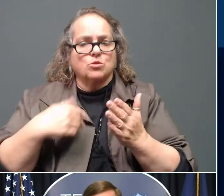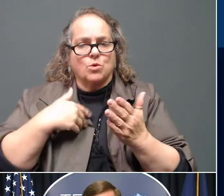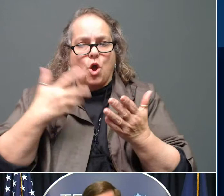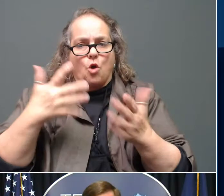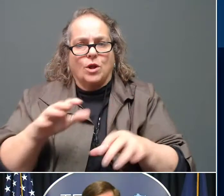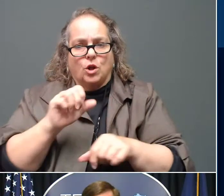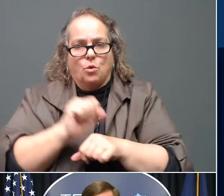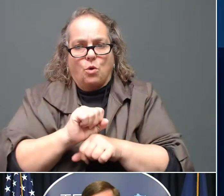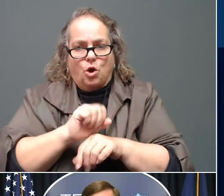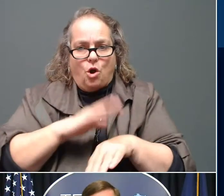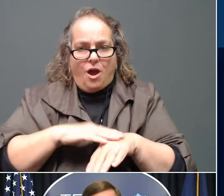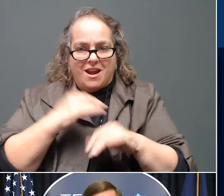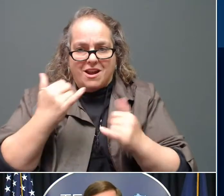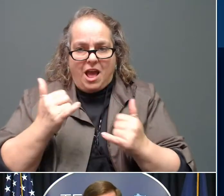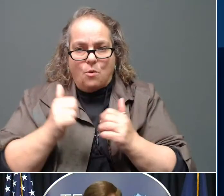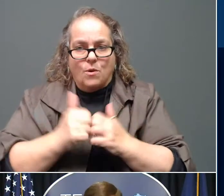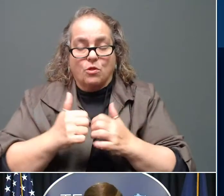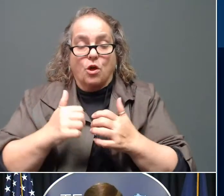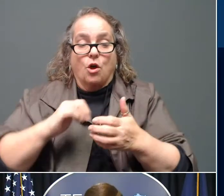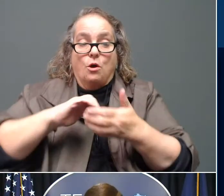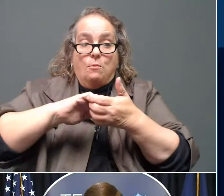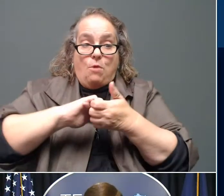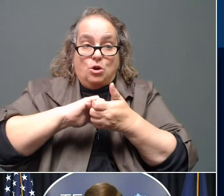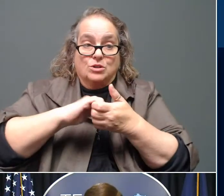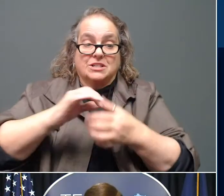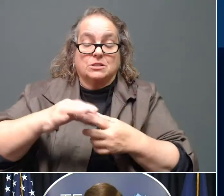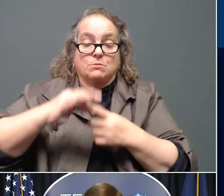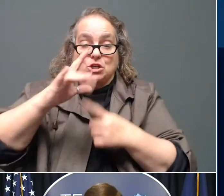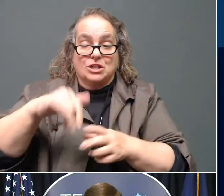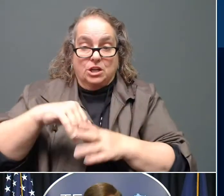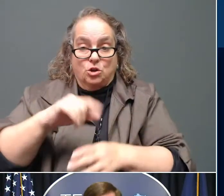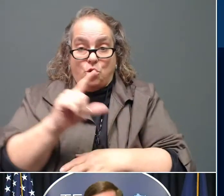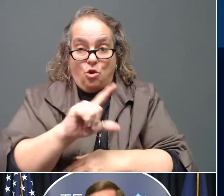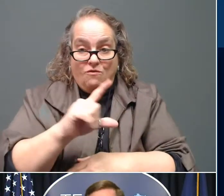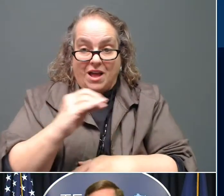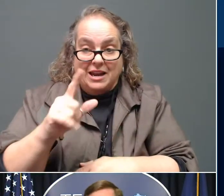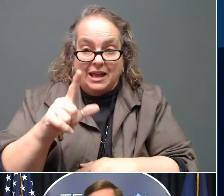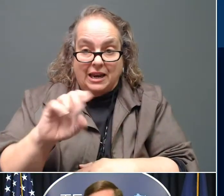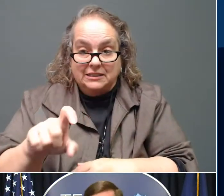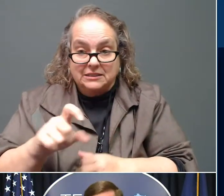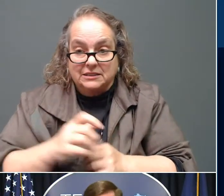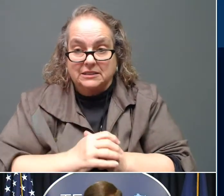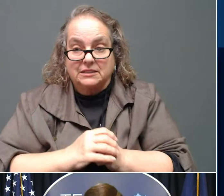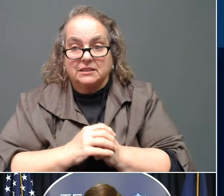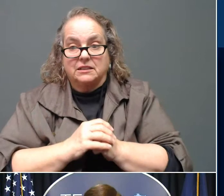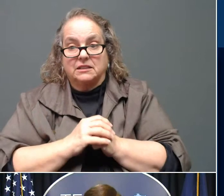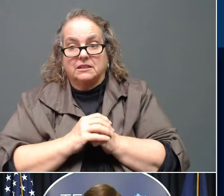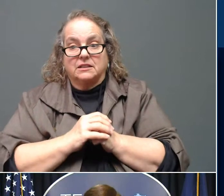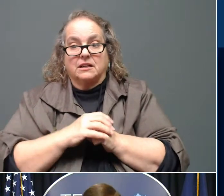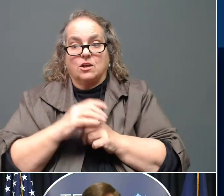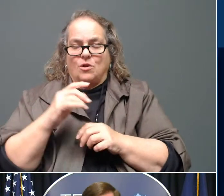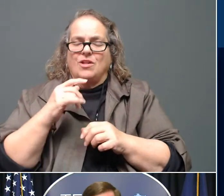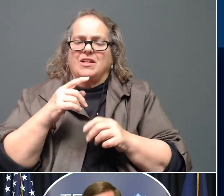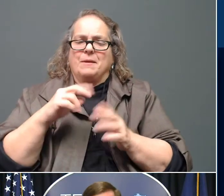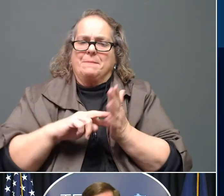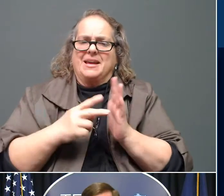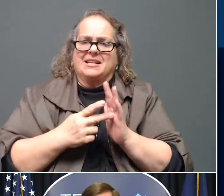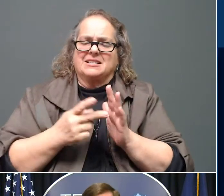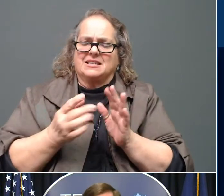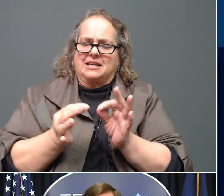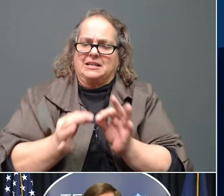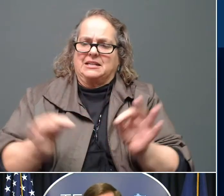with partners, especially in Louisville and Lexington, that are about being intentional. The